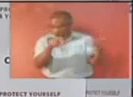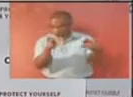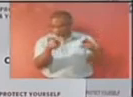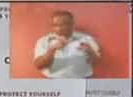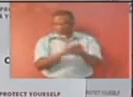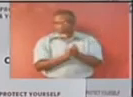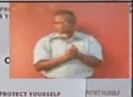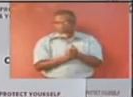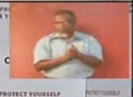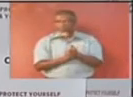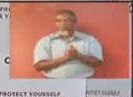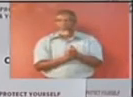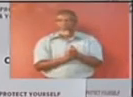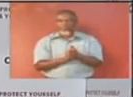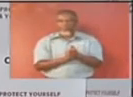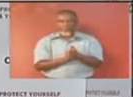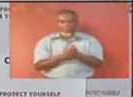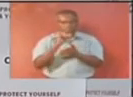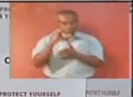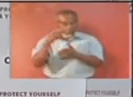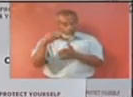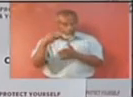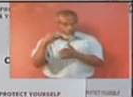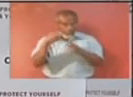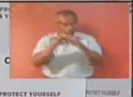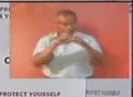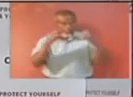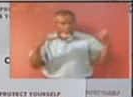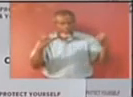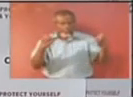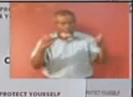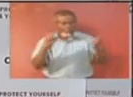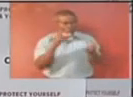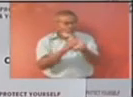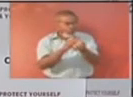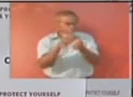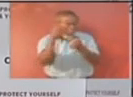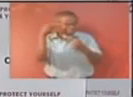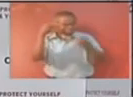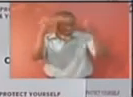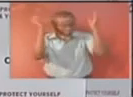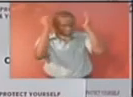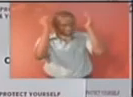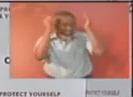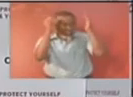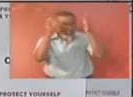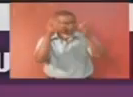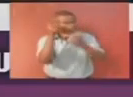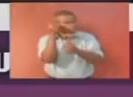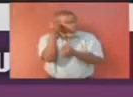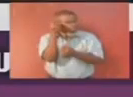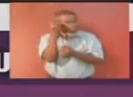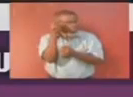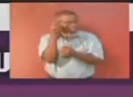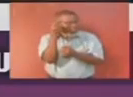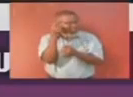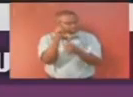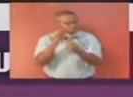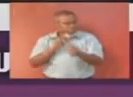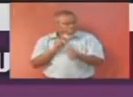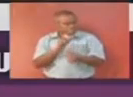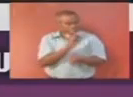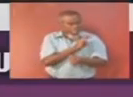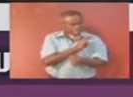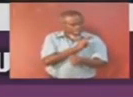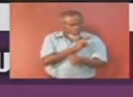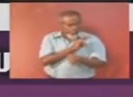Good morning, Camille Hunt, Express. Dr. Hines, I wanted to get an idea of the staff to patient ratio, particularly in